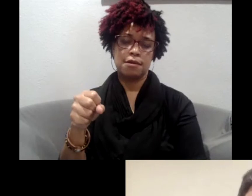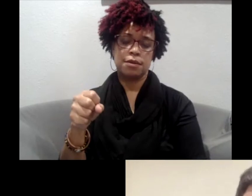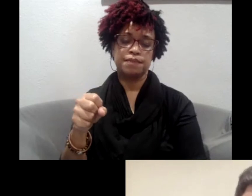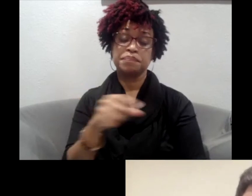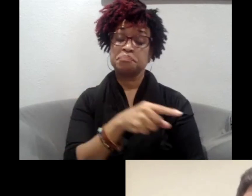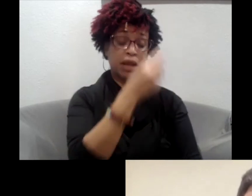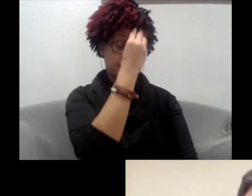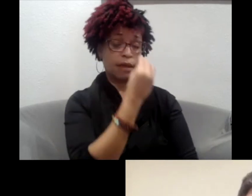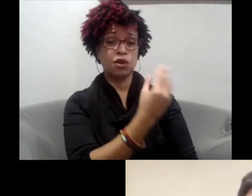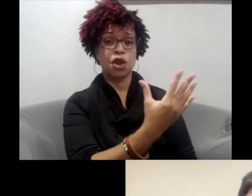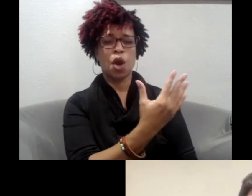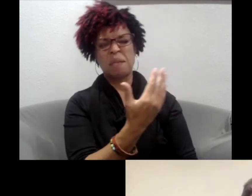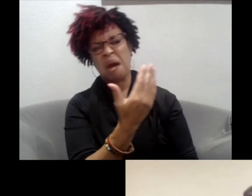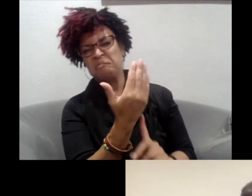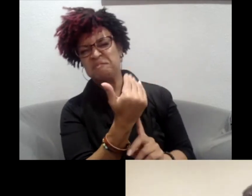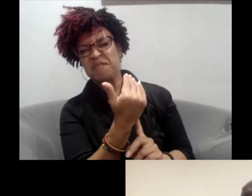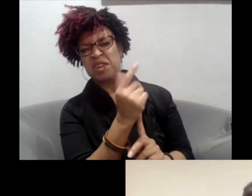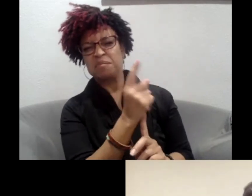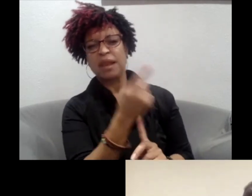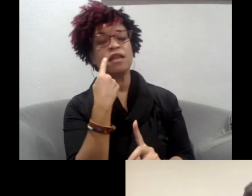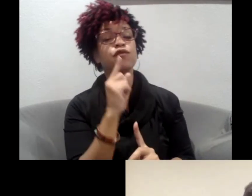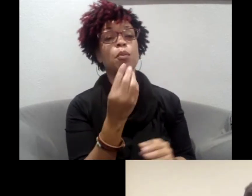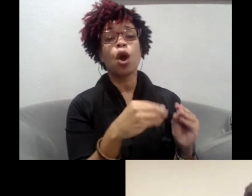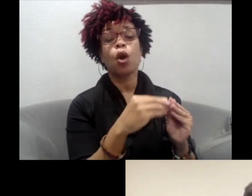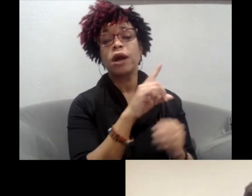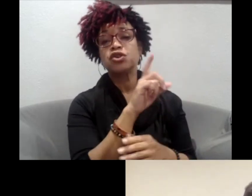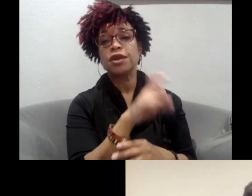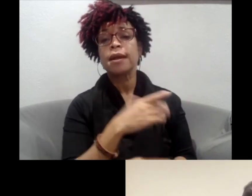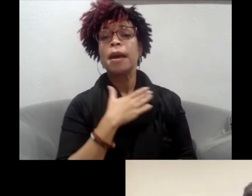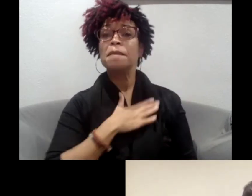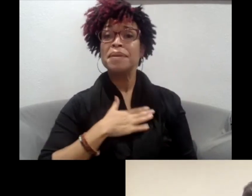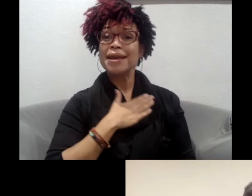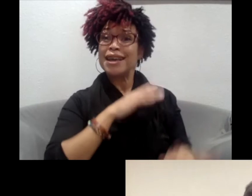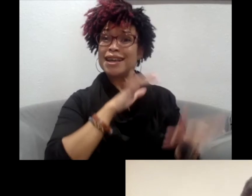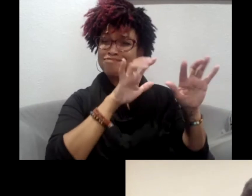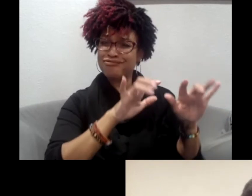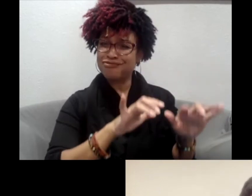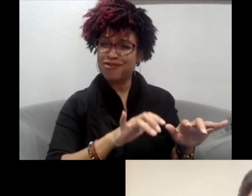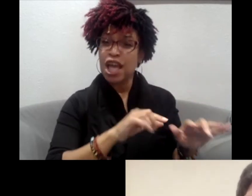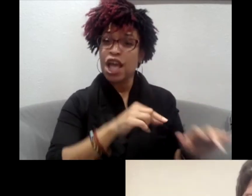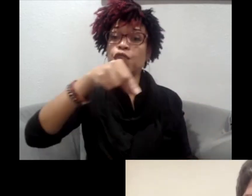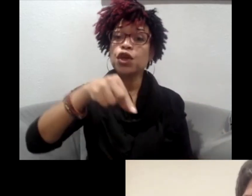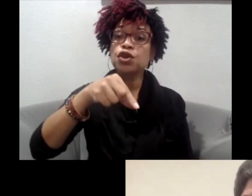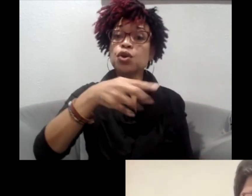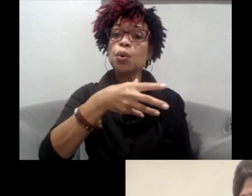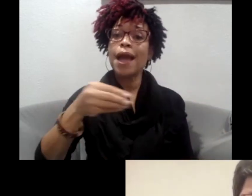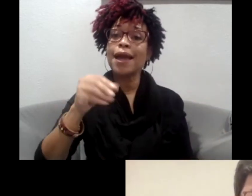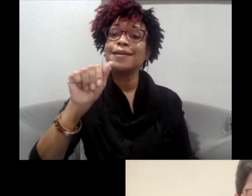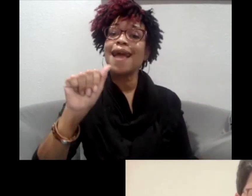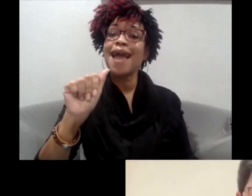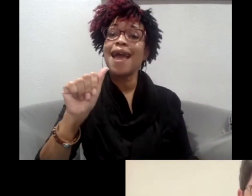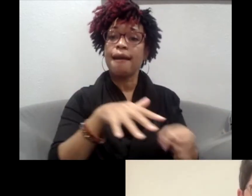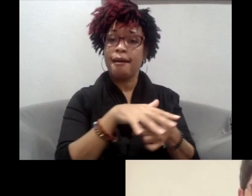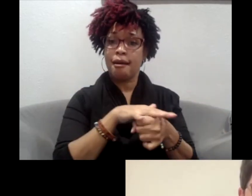know, so we have about 15 minutes for more questions. Please put your questions in the Q&A